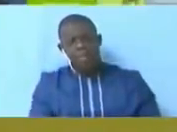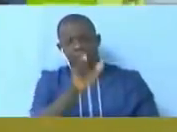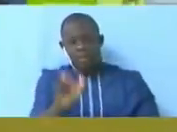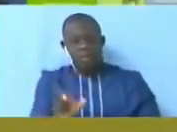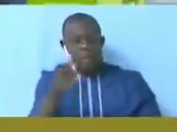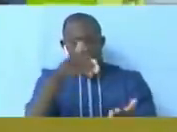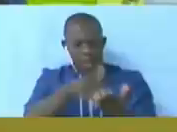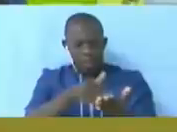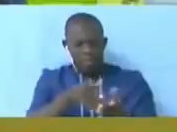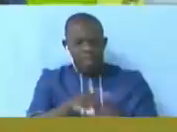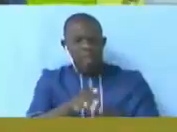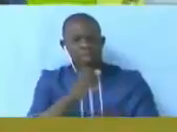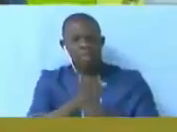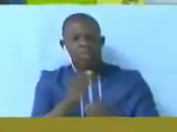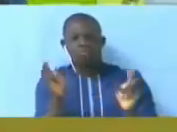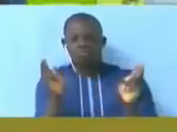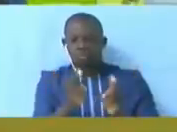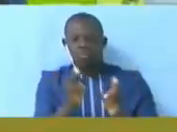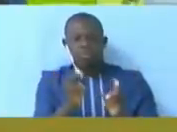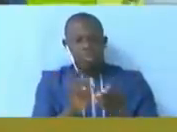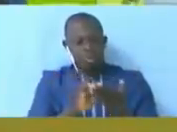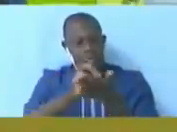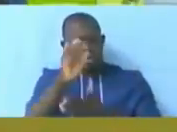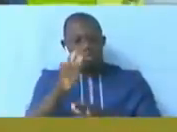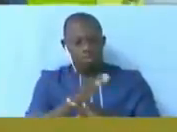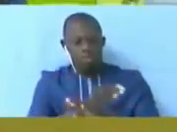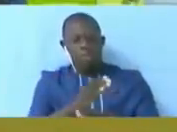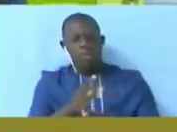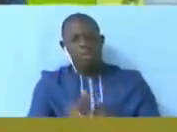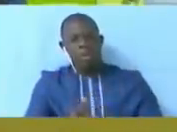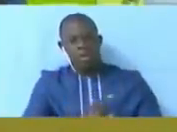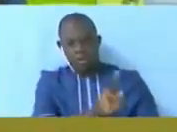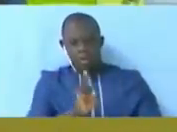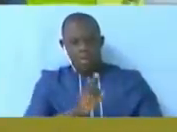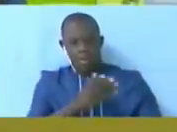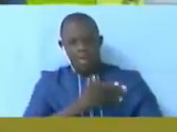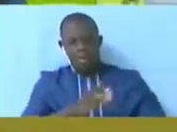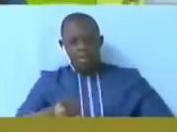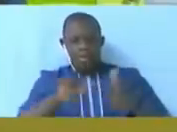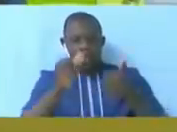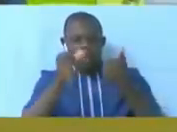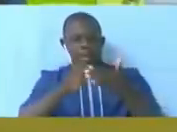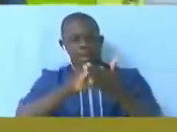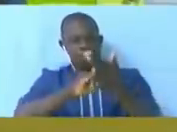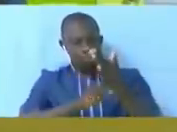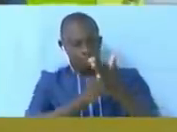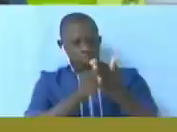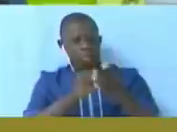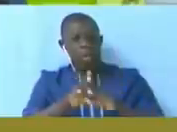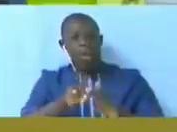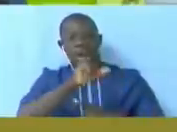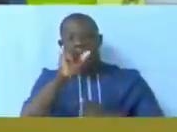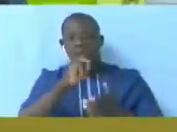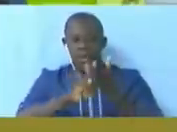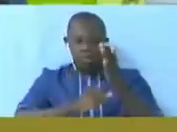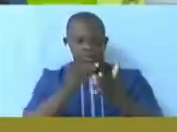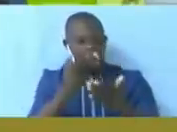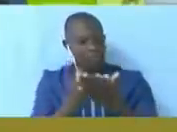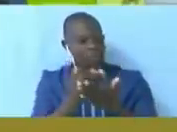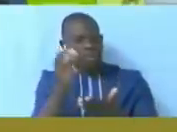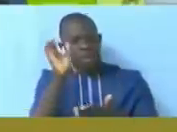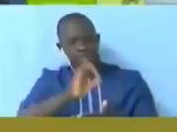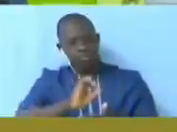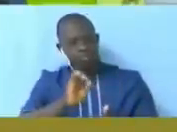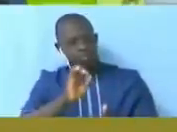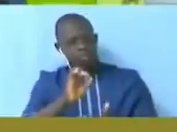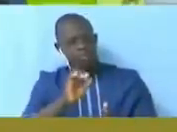made a submission, very brief, that they have started investigations and the investigations are not concluded. Anata